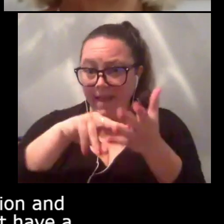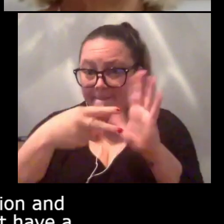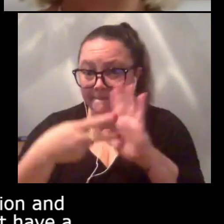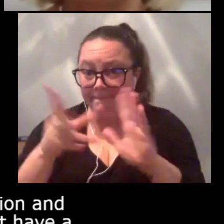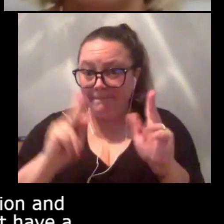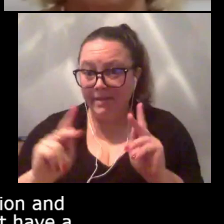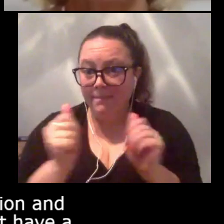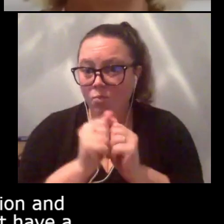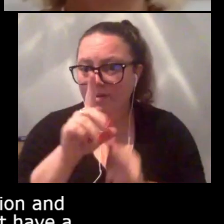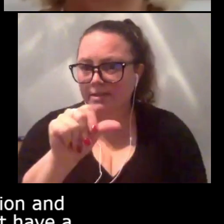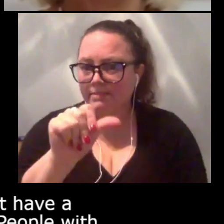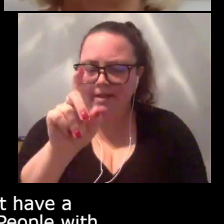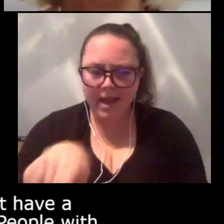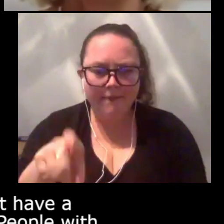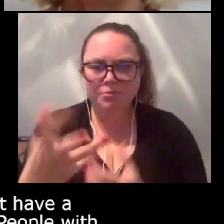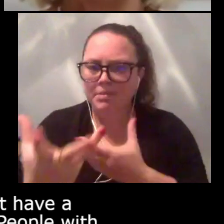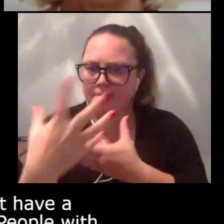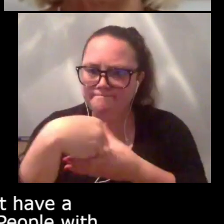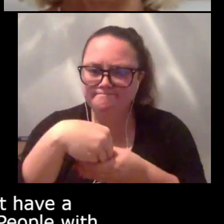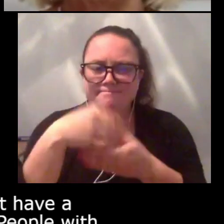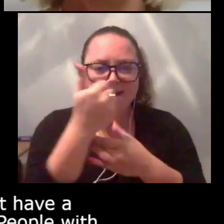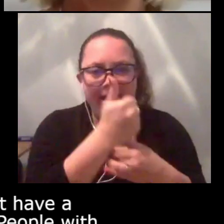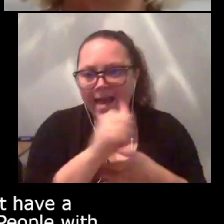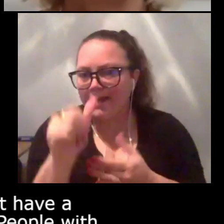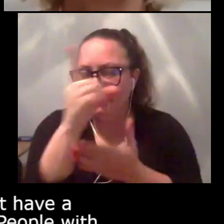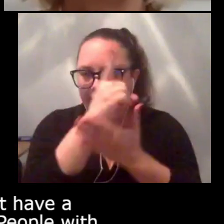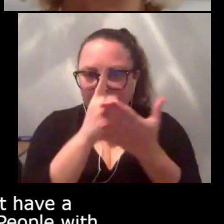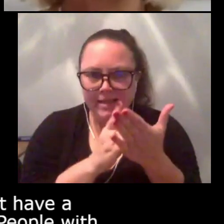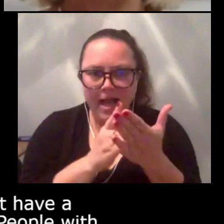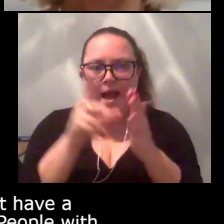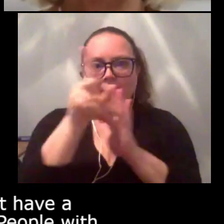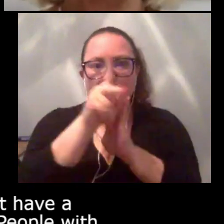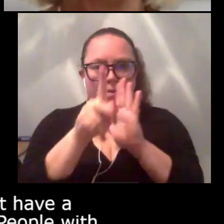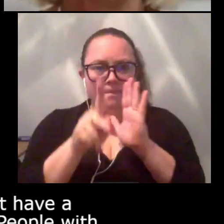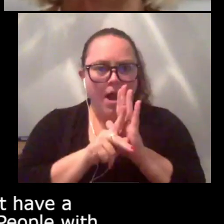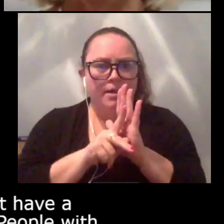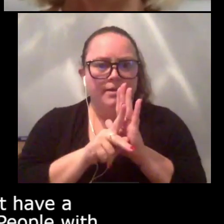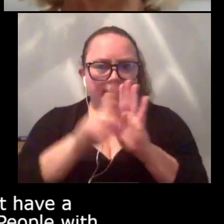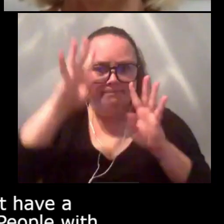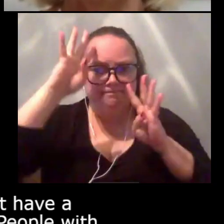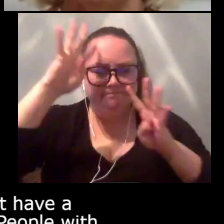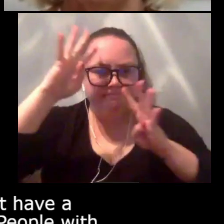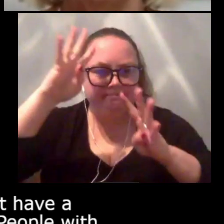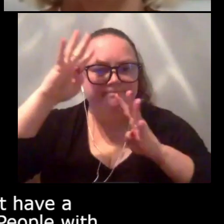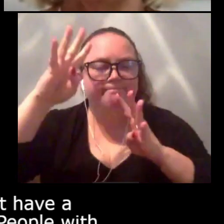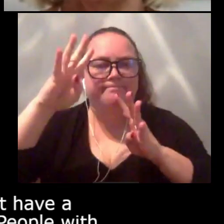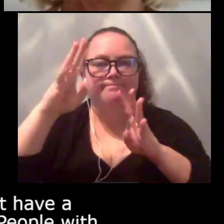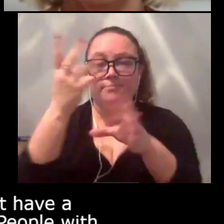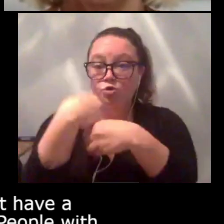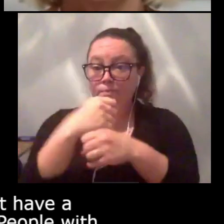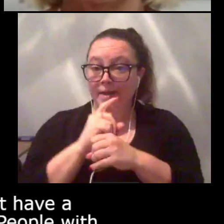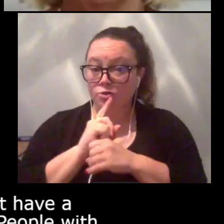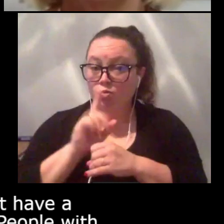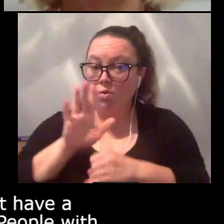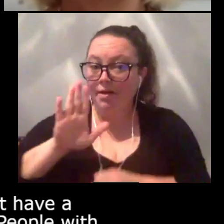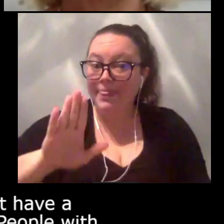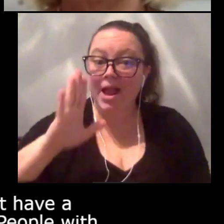any design or policy making to make sure that the lived experience is